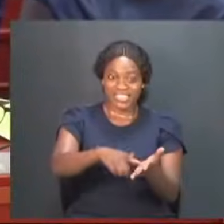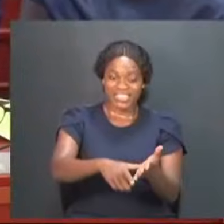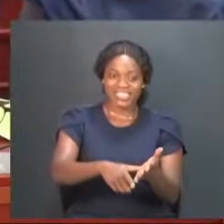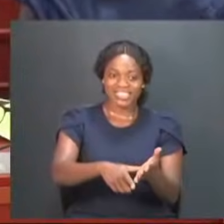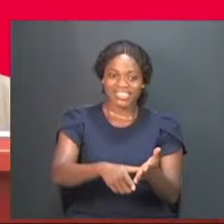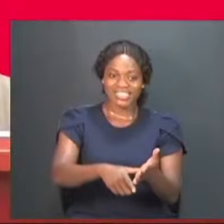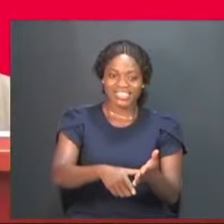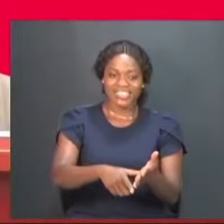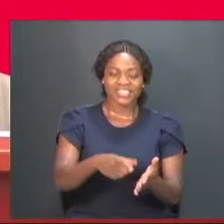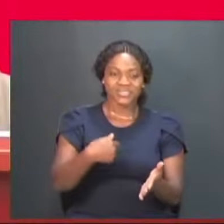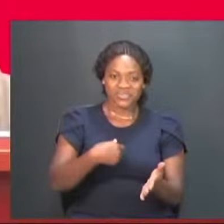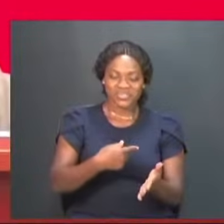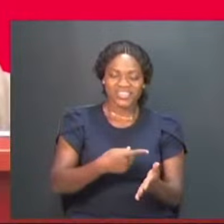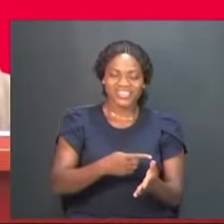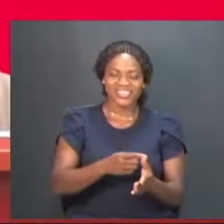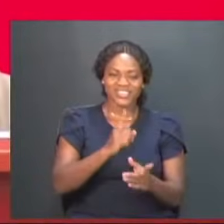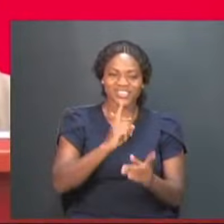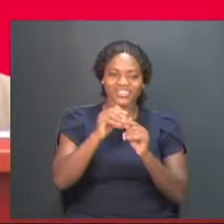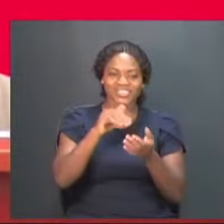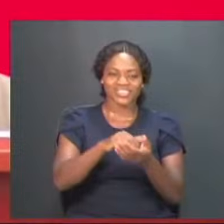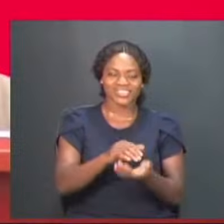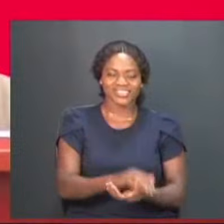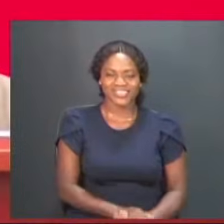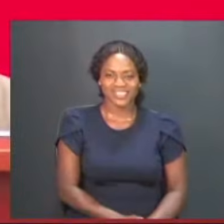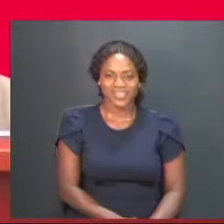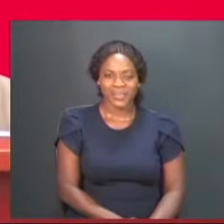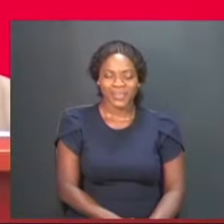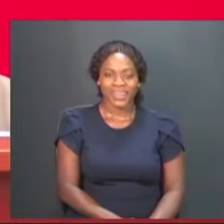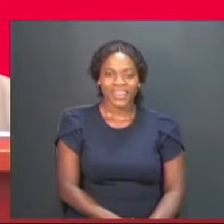granted. Honorable Deputy Minister,